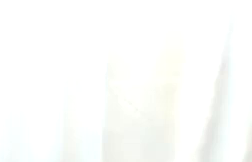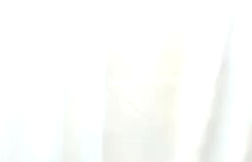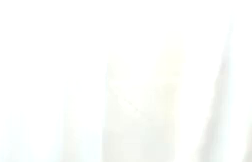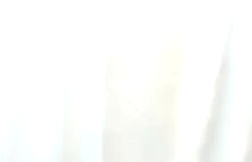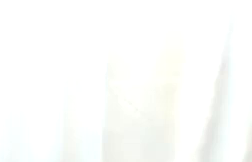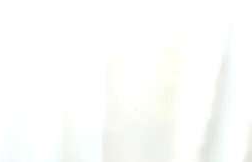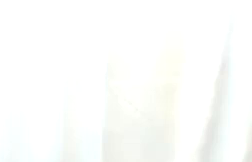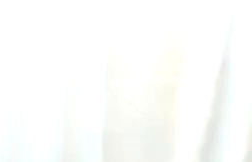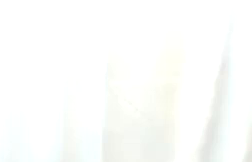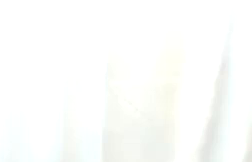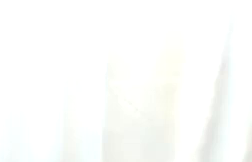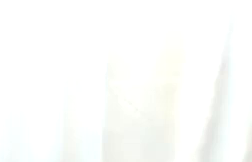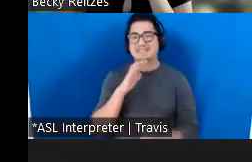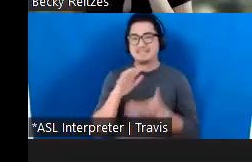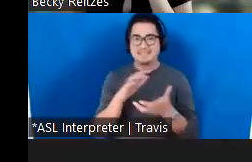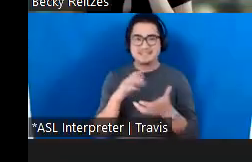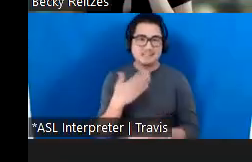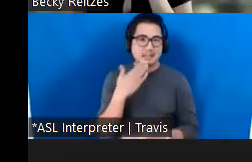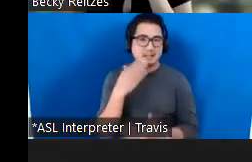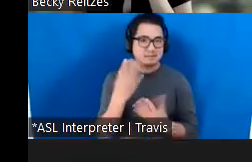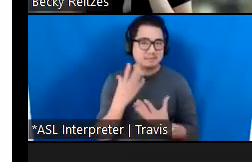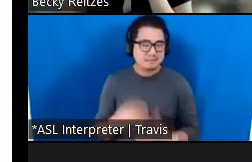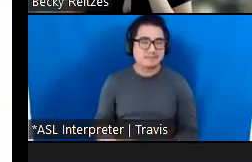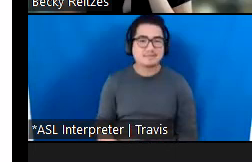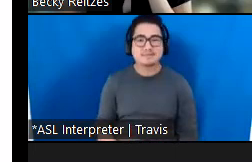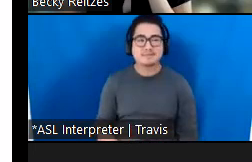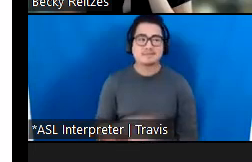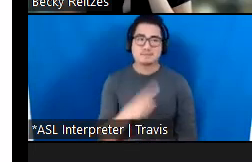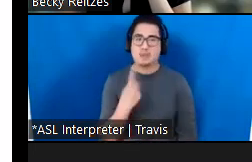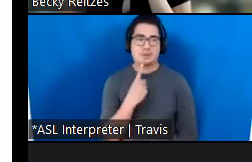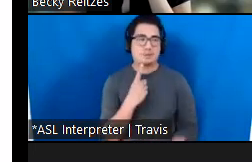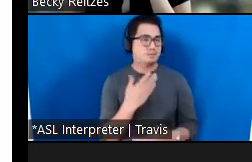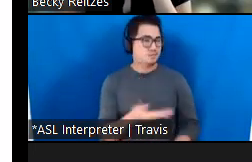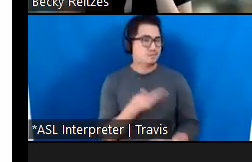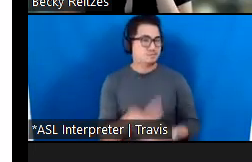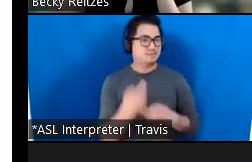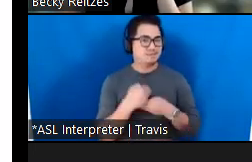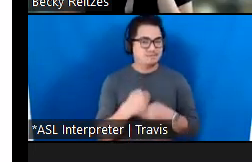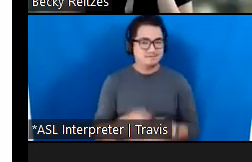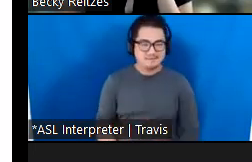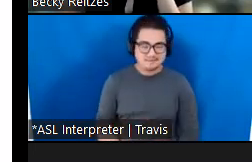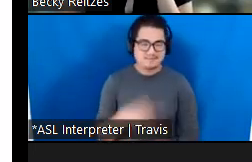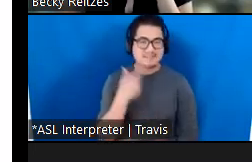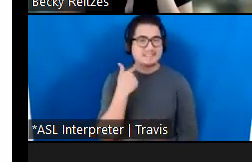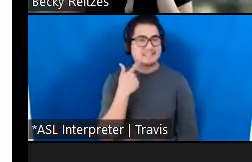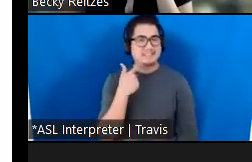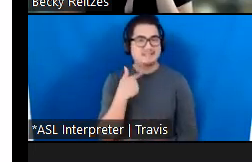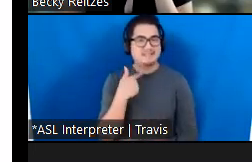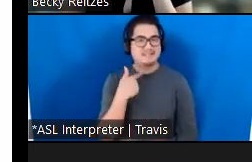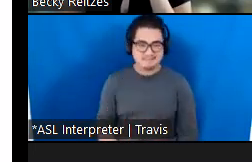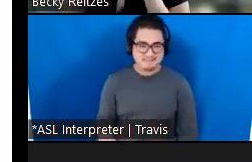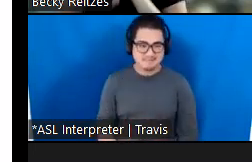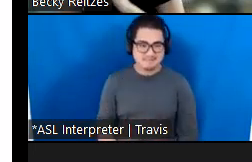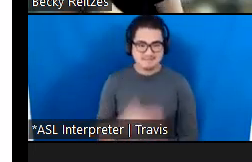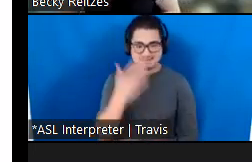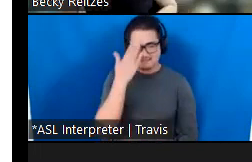sorry. Thank you for telling me. You're always welcome to interrupt me and tell me that stuff. Like, God, you